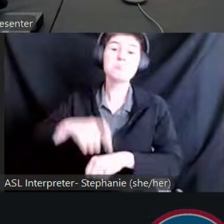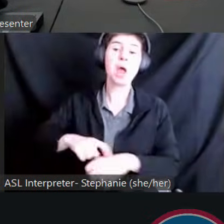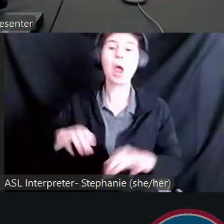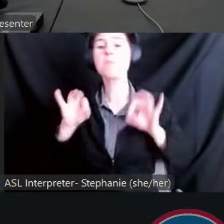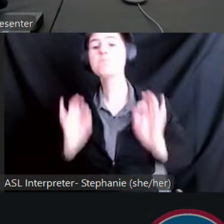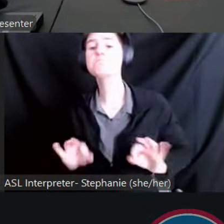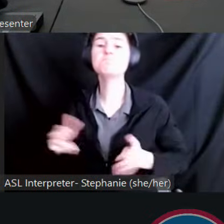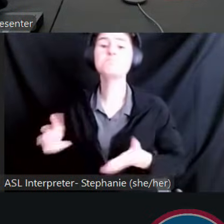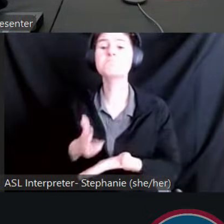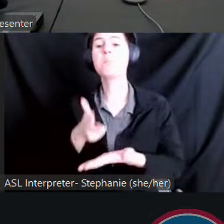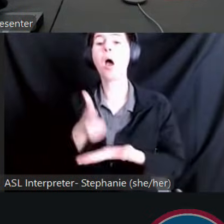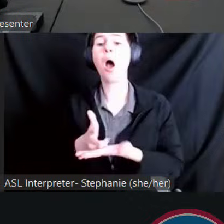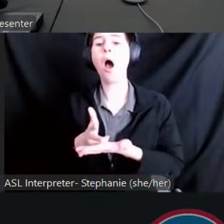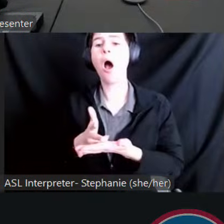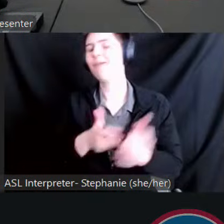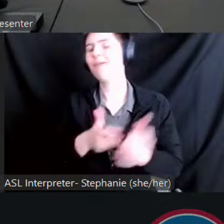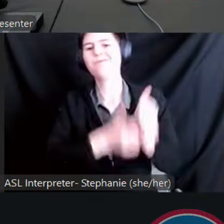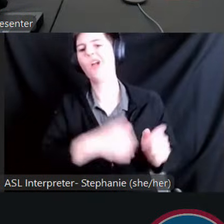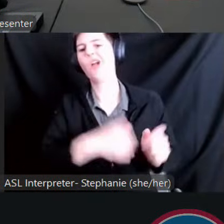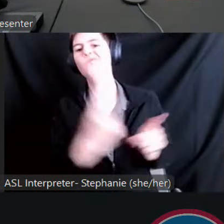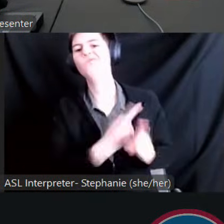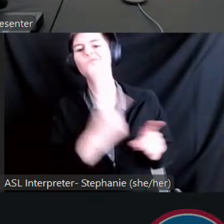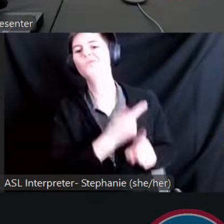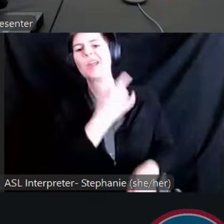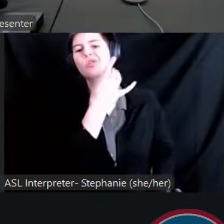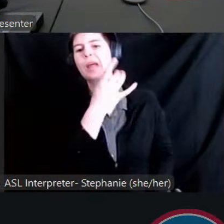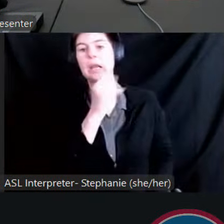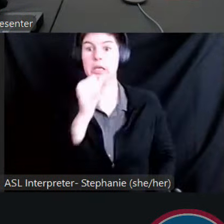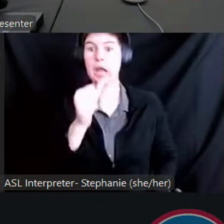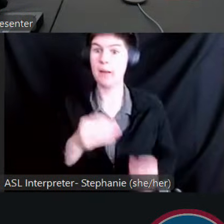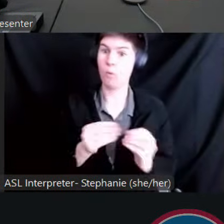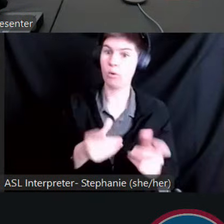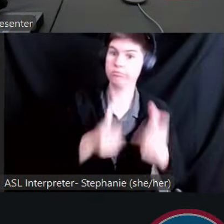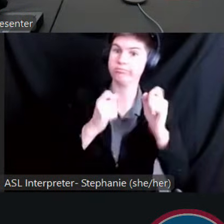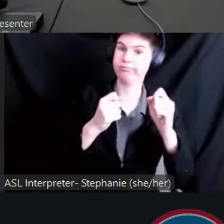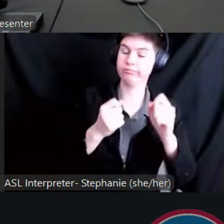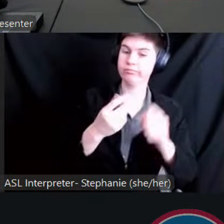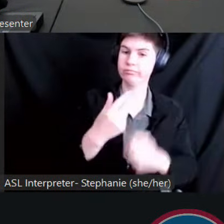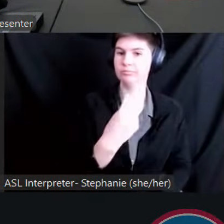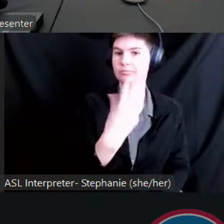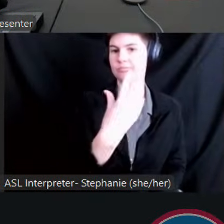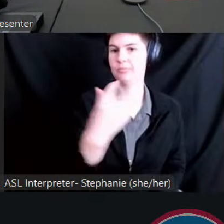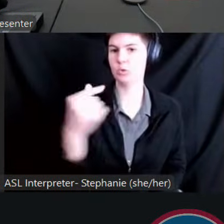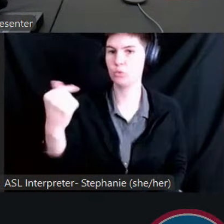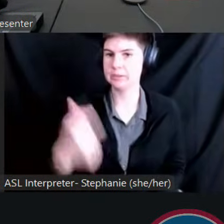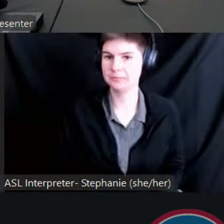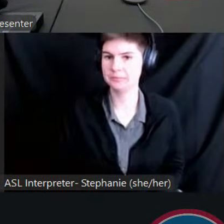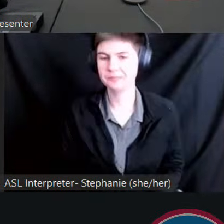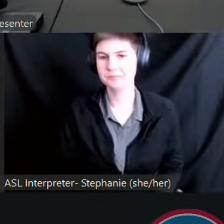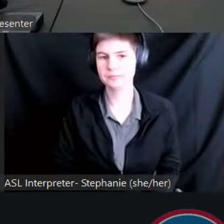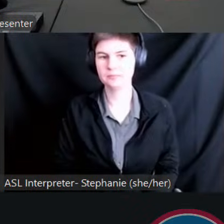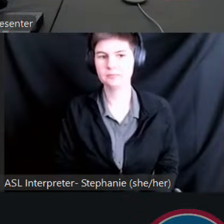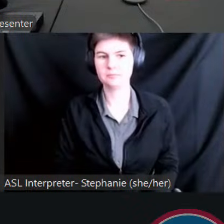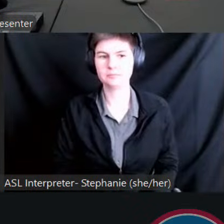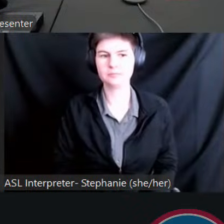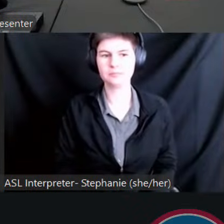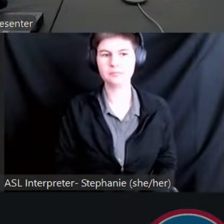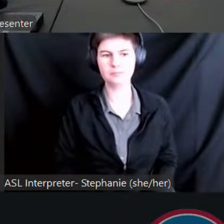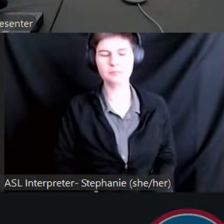in the normal signal timing. So, a big goal there is just to reduce the bunching of the buses.